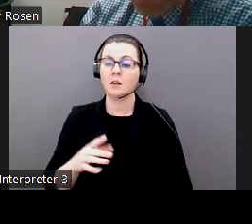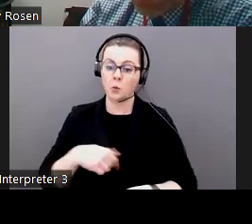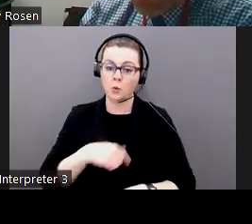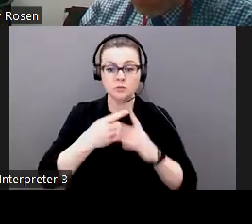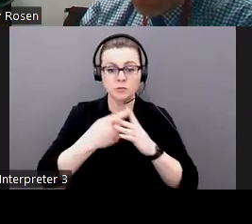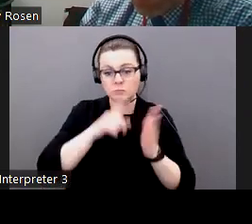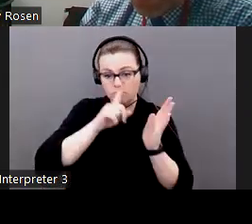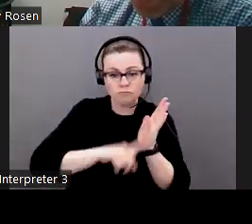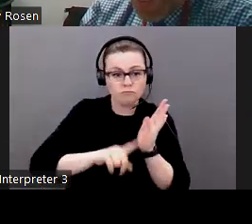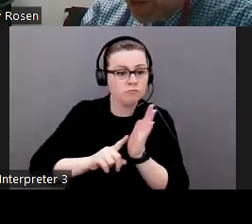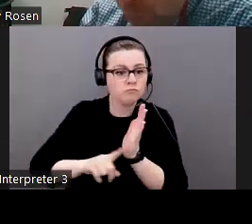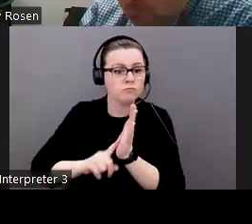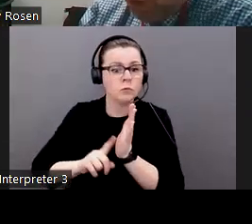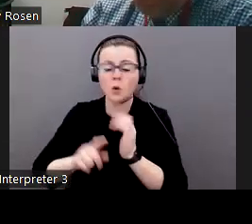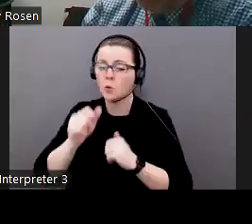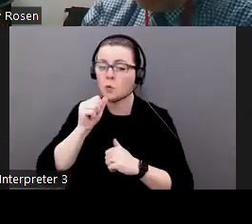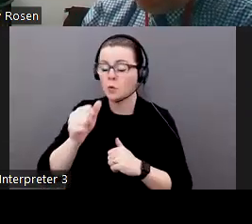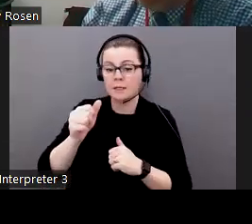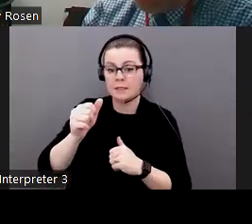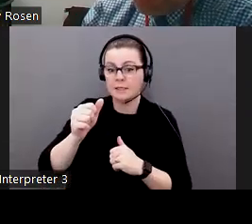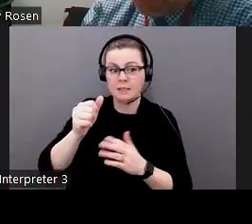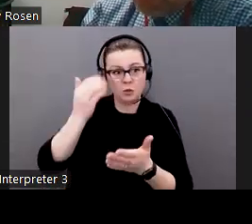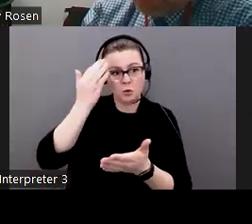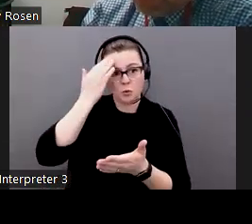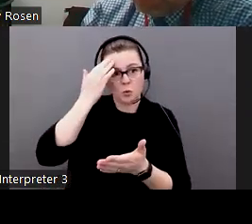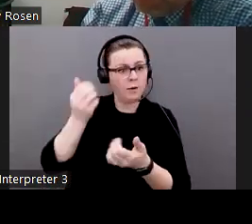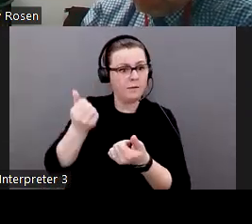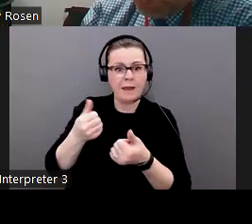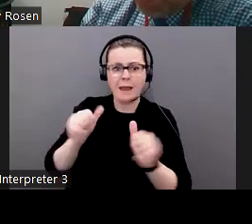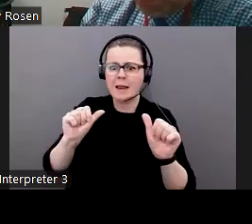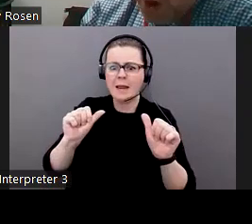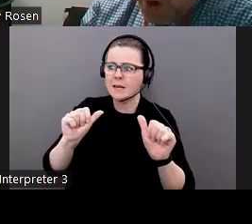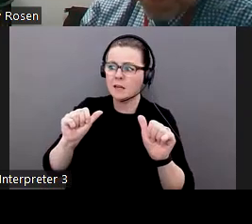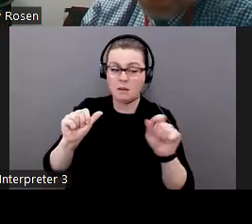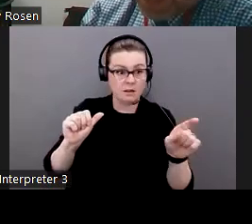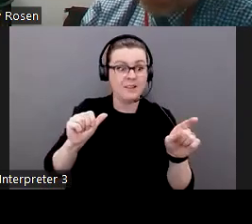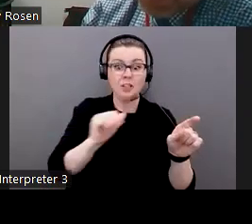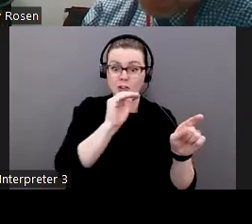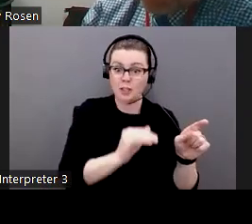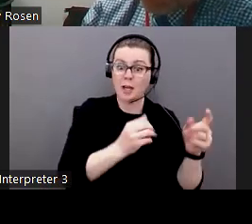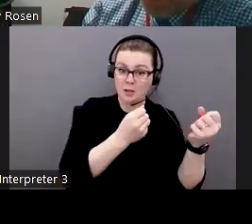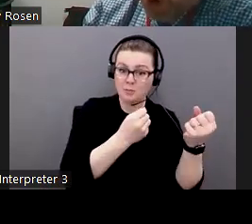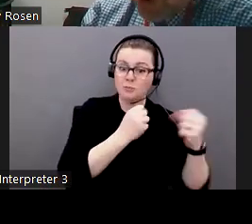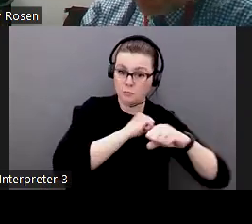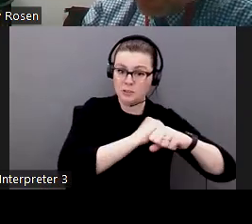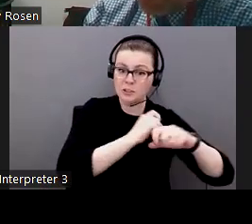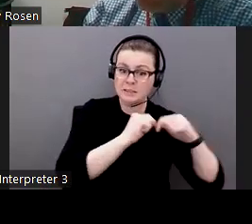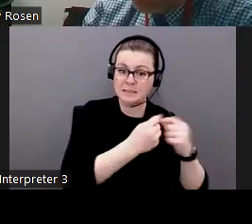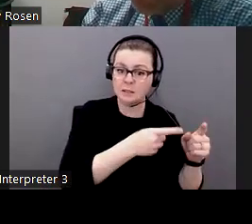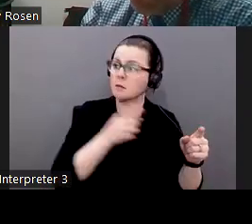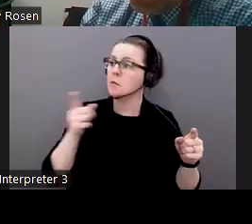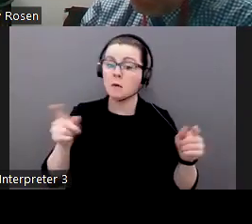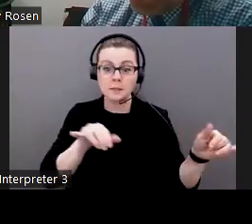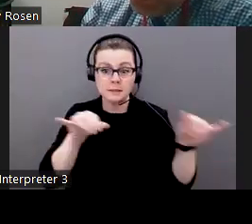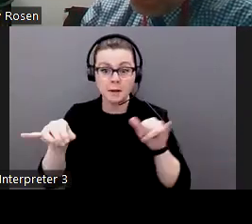analogous elder protection team. No protection team for older